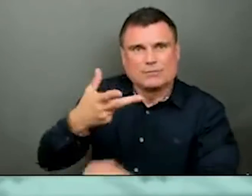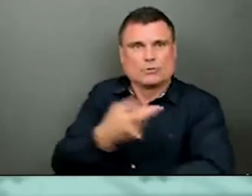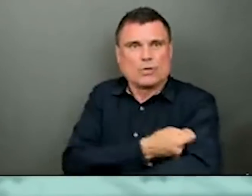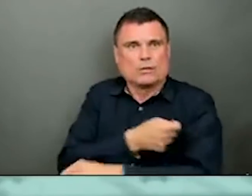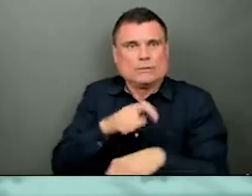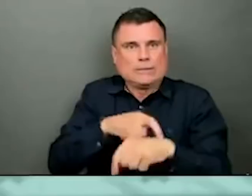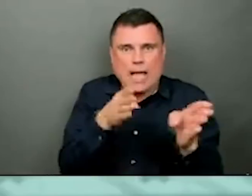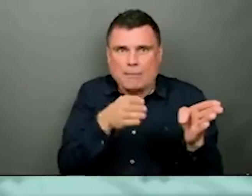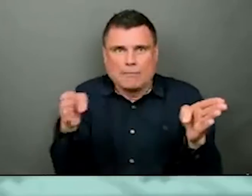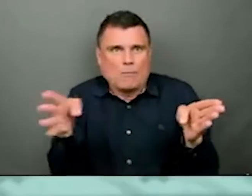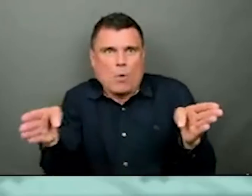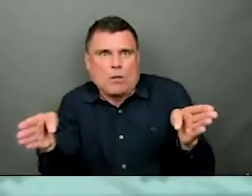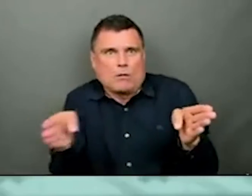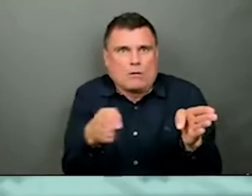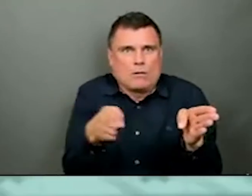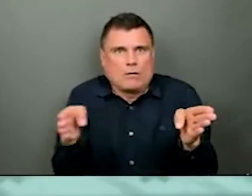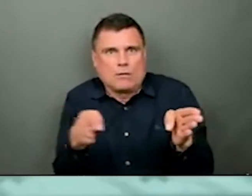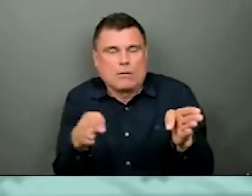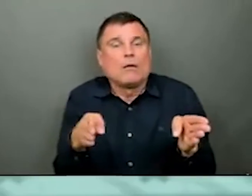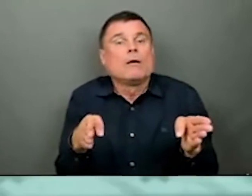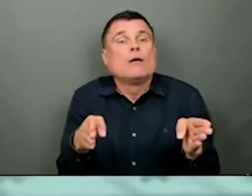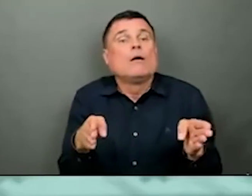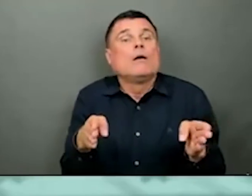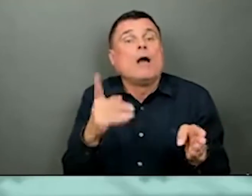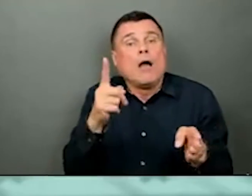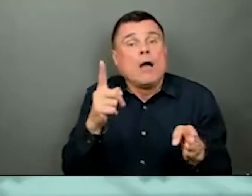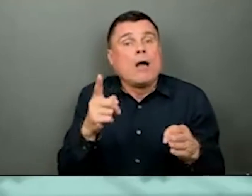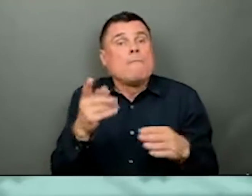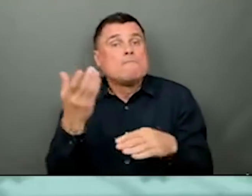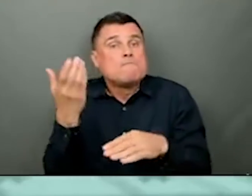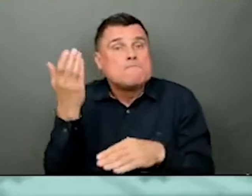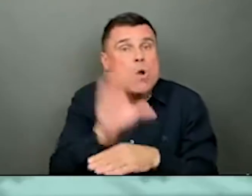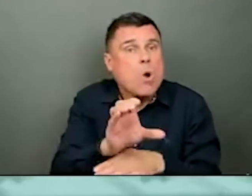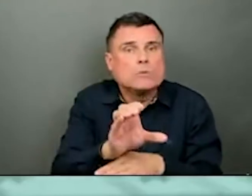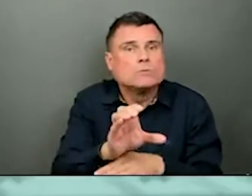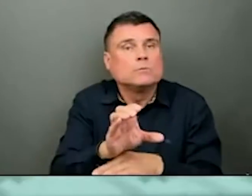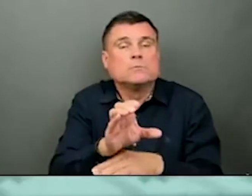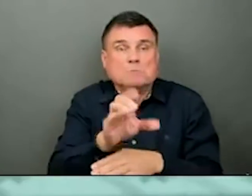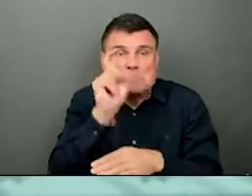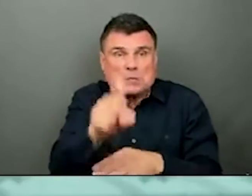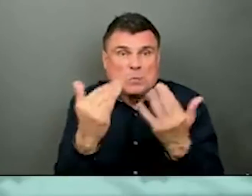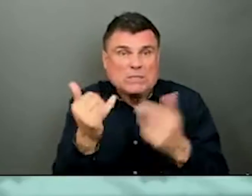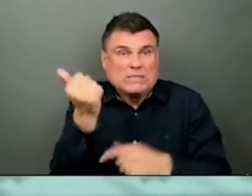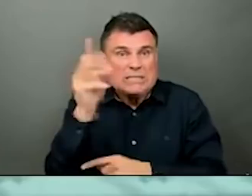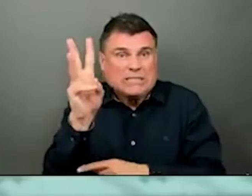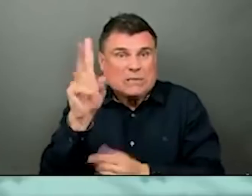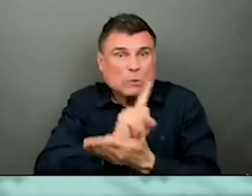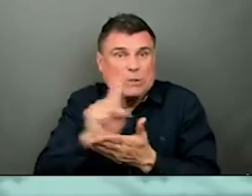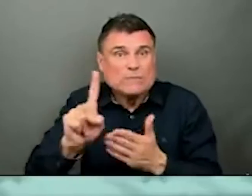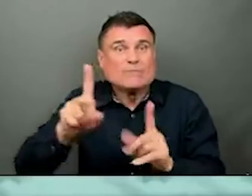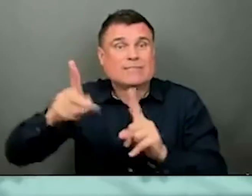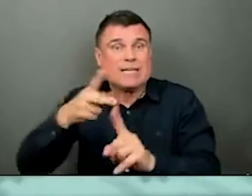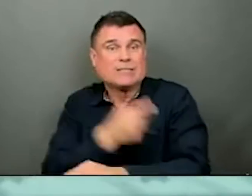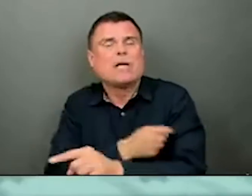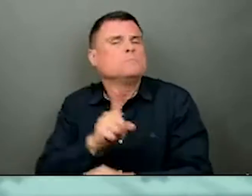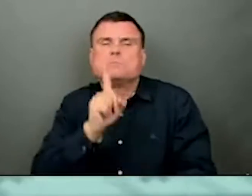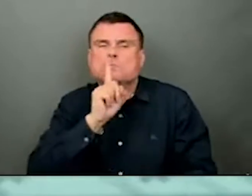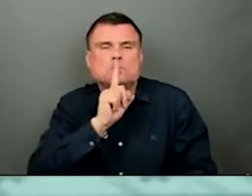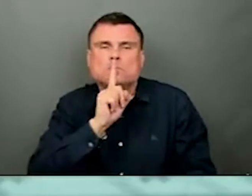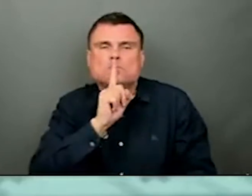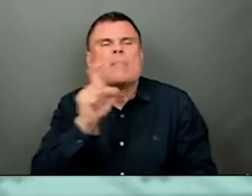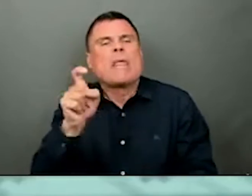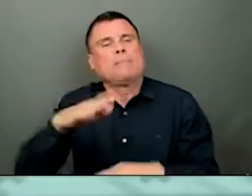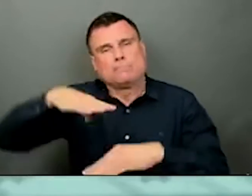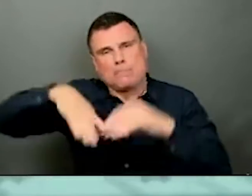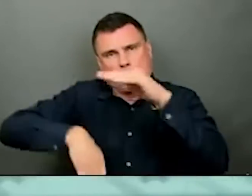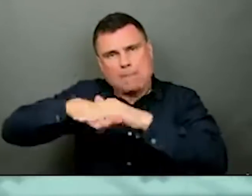of people. And for those who were immunized, healthcare workers, people in First Nations communities, where we did a whole of community,